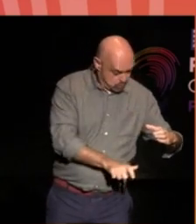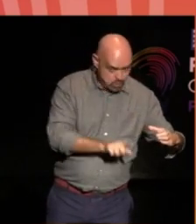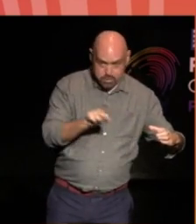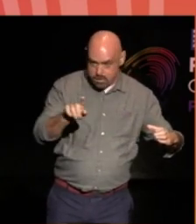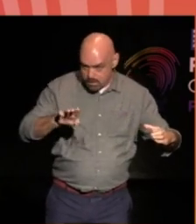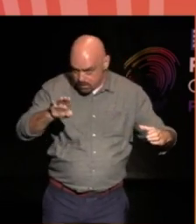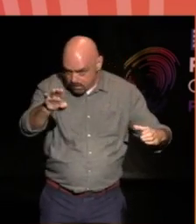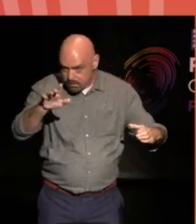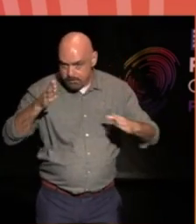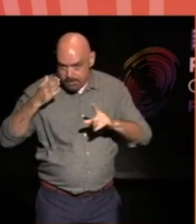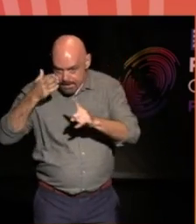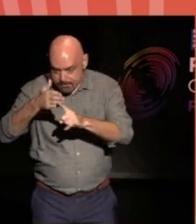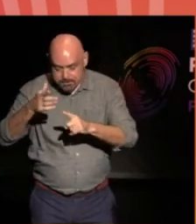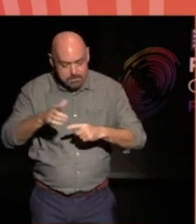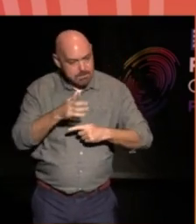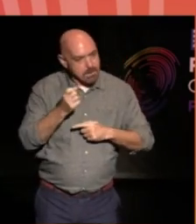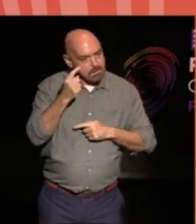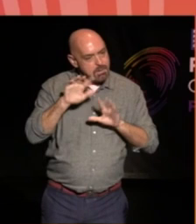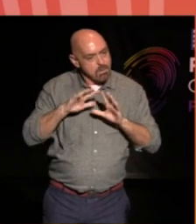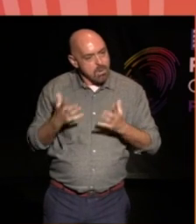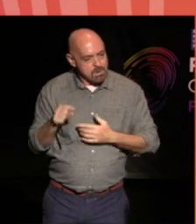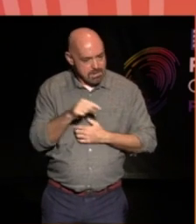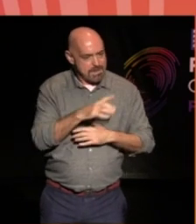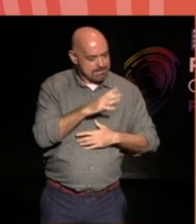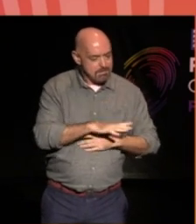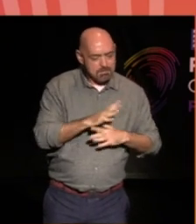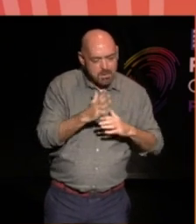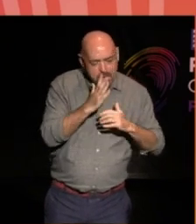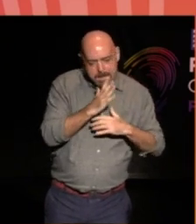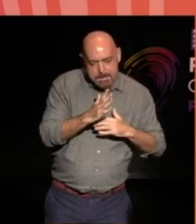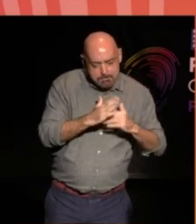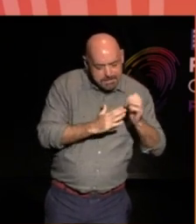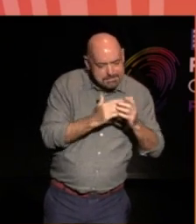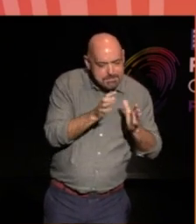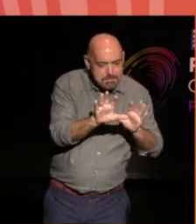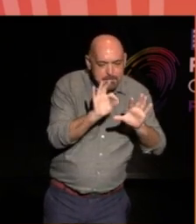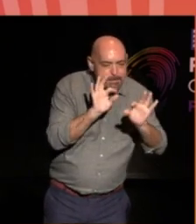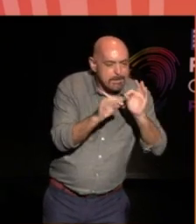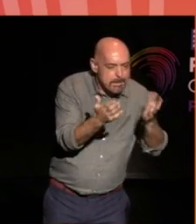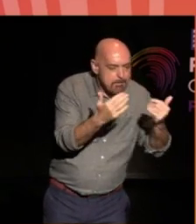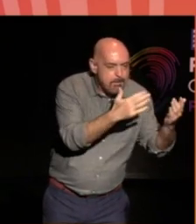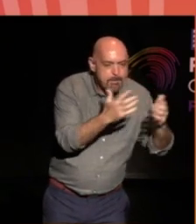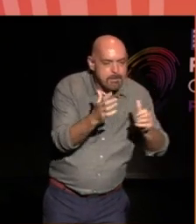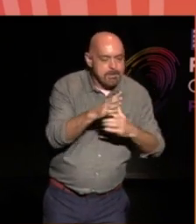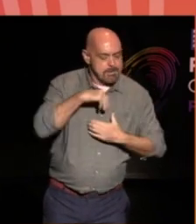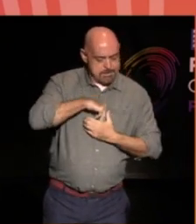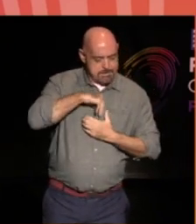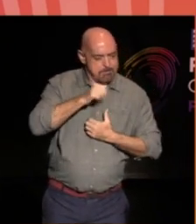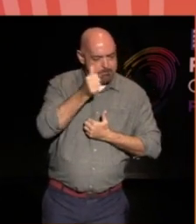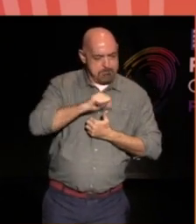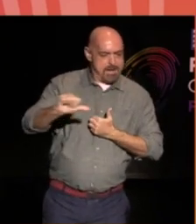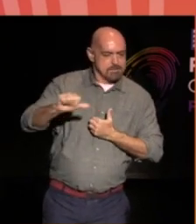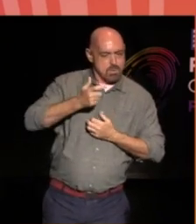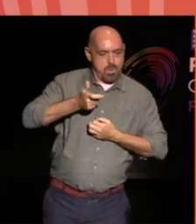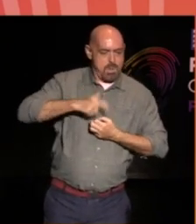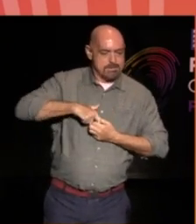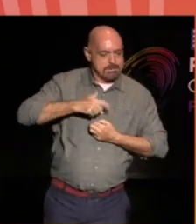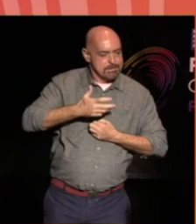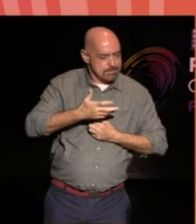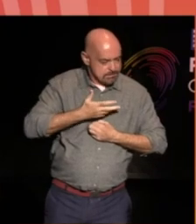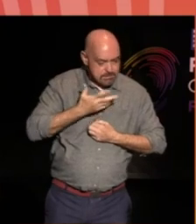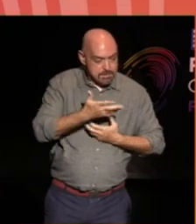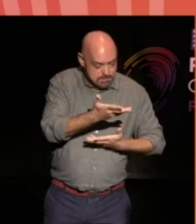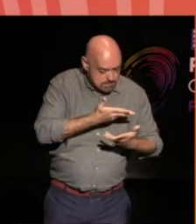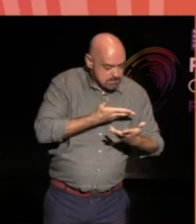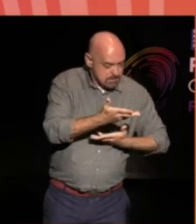what's happening in the world. But you also need to build on the best in people, the best that people can be, and talk to people about